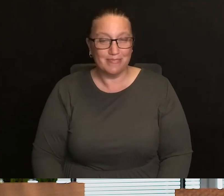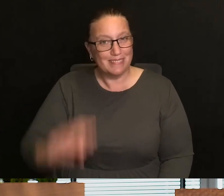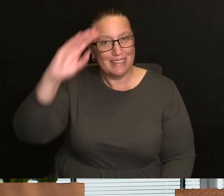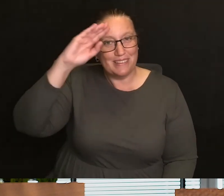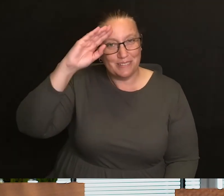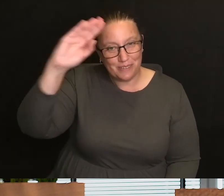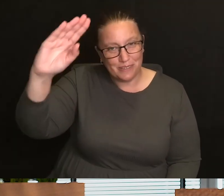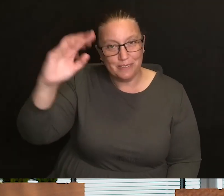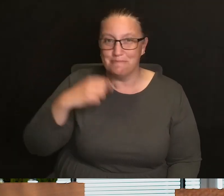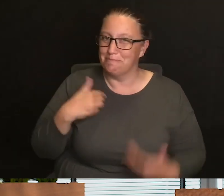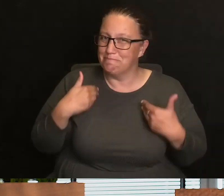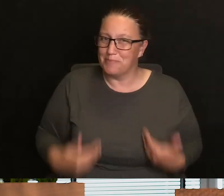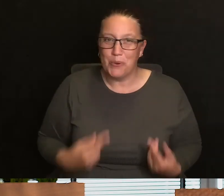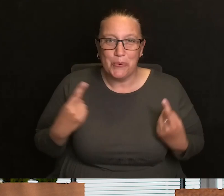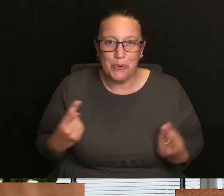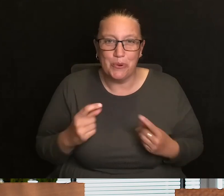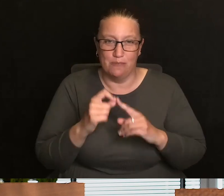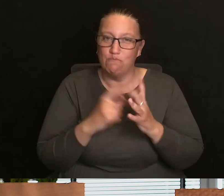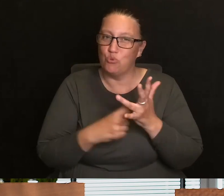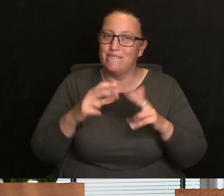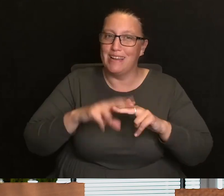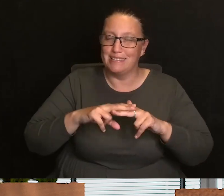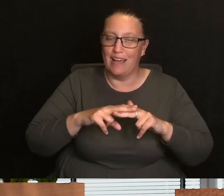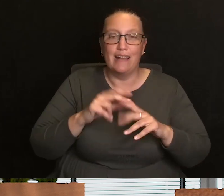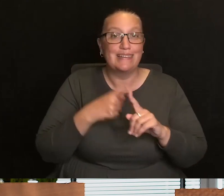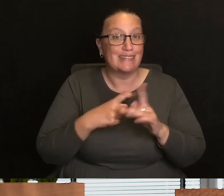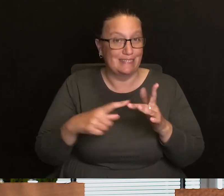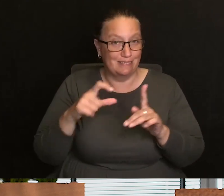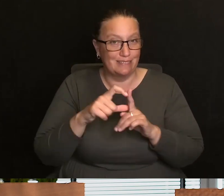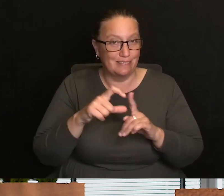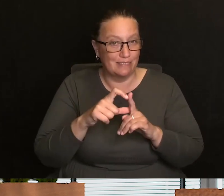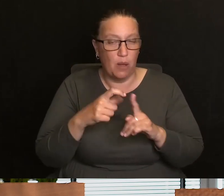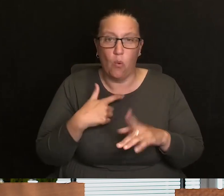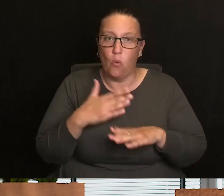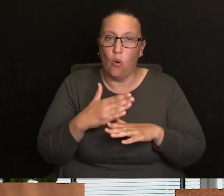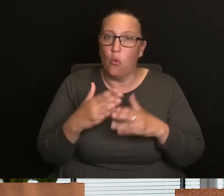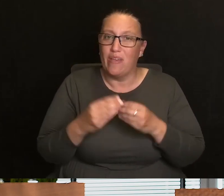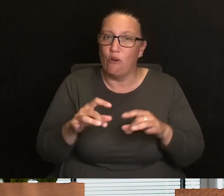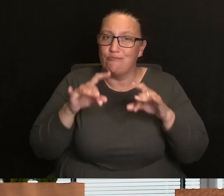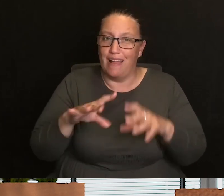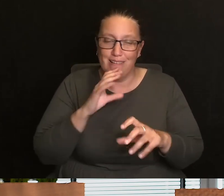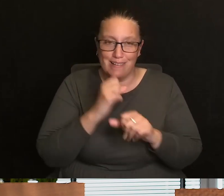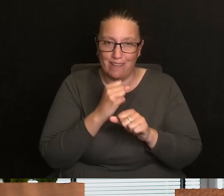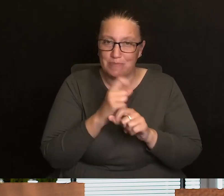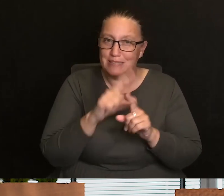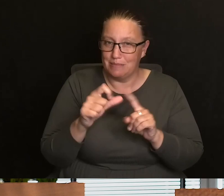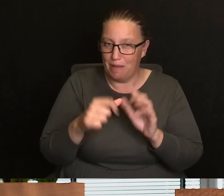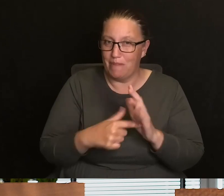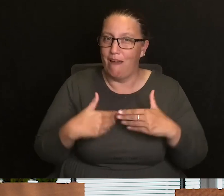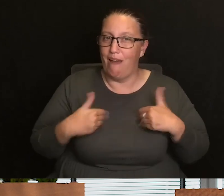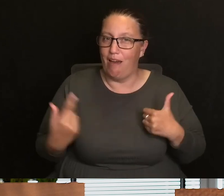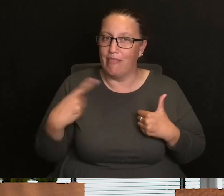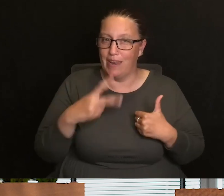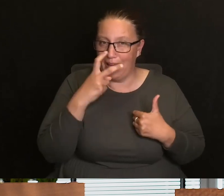Hello, I'm Professor Michael Kidd, Deputy Chief Medical Officer with the Australian Government Department of Health and Aged Care.